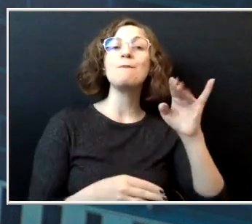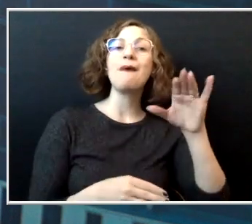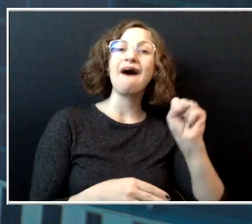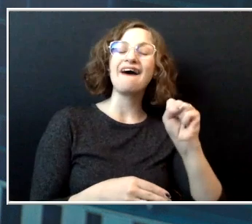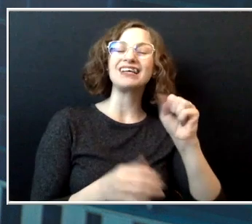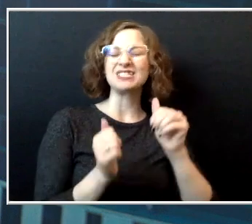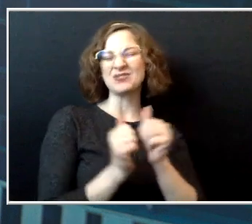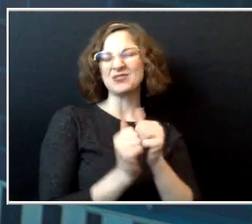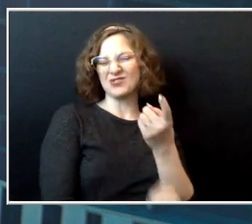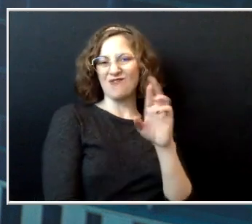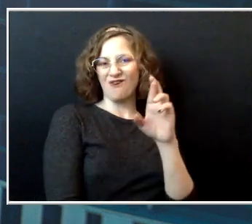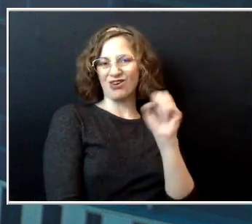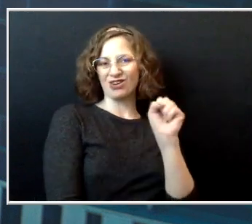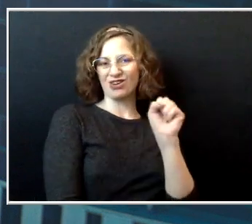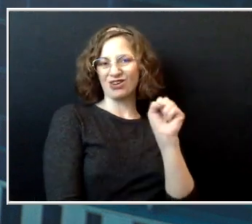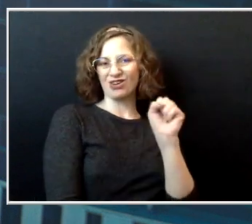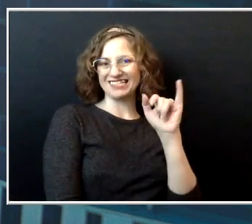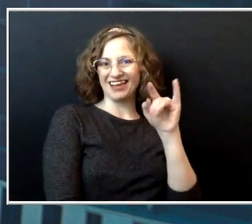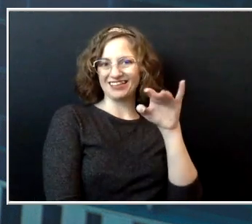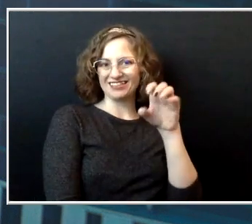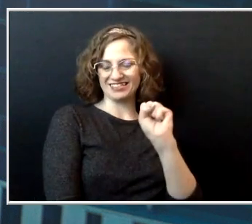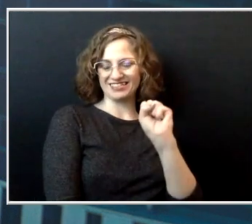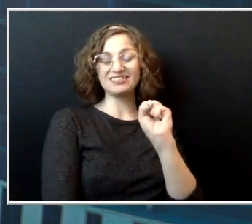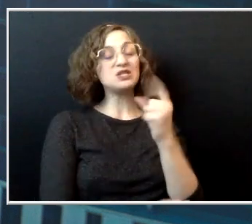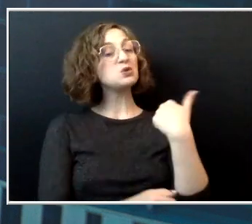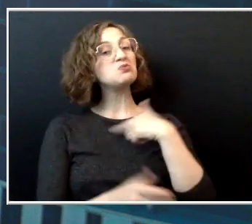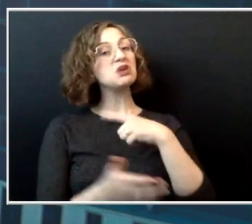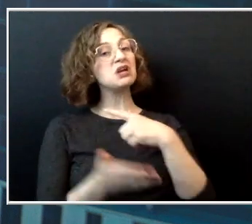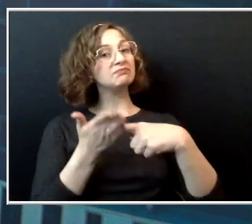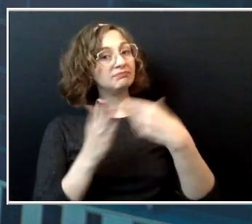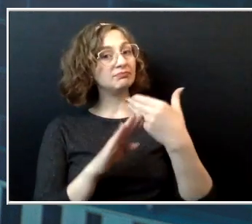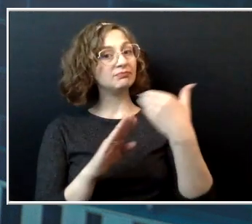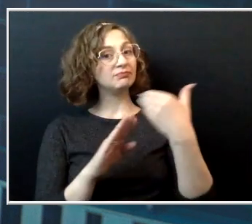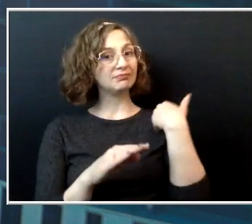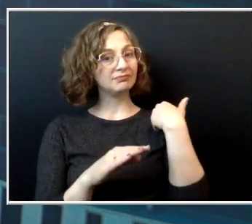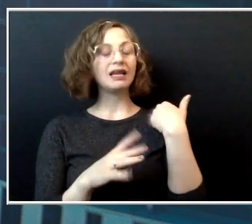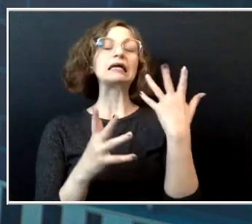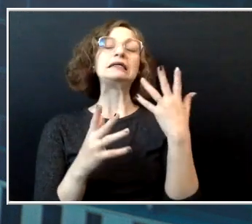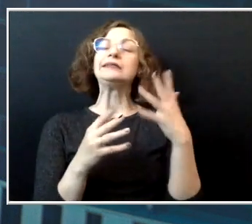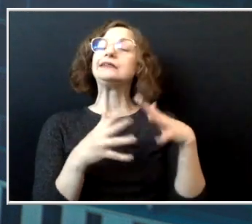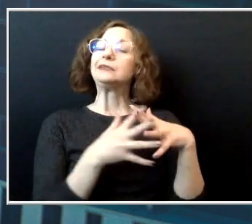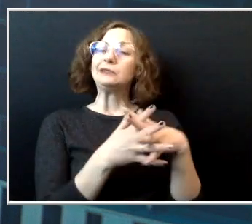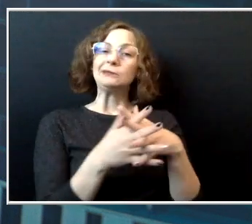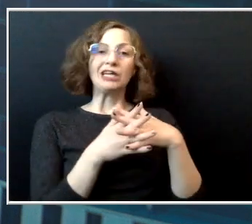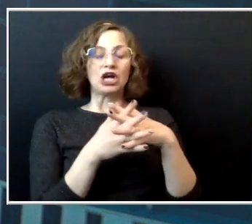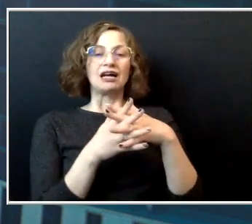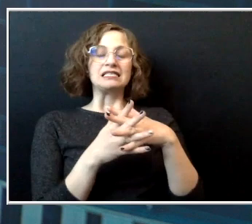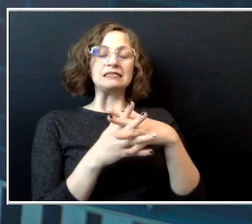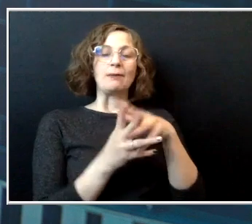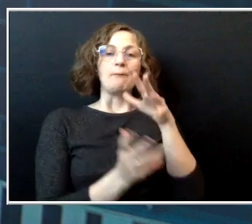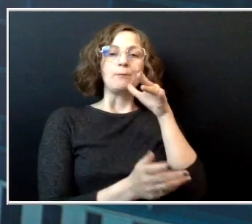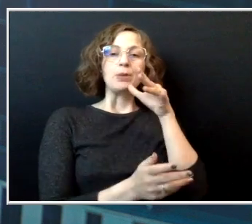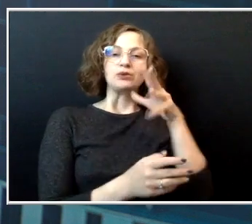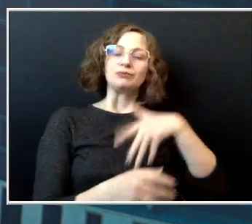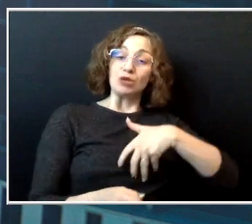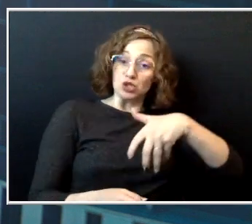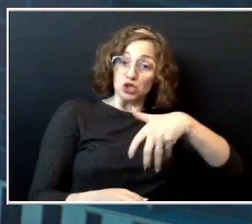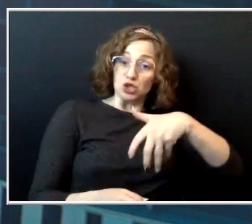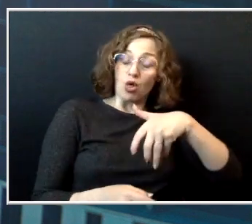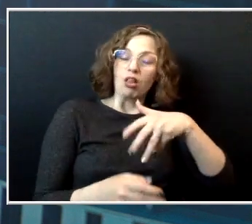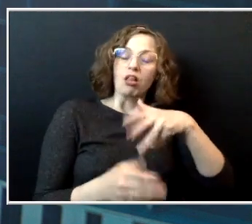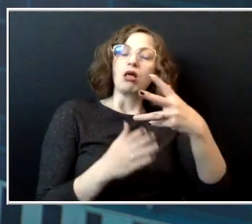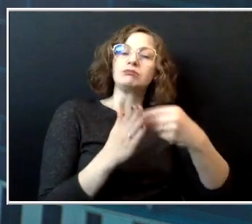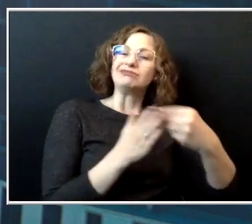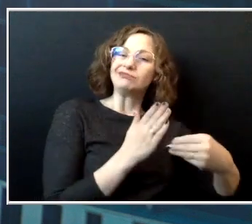on this program before about America's maternal mortality problem. Too many women, and women of color especially,